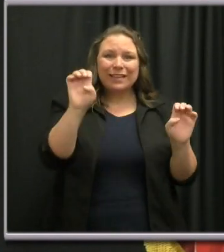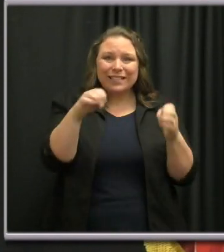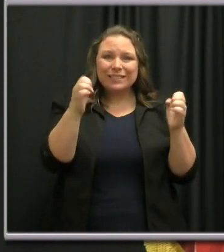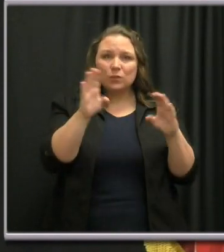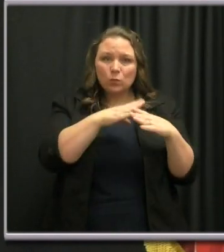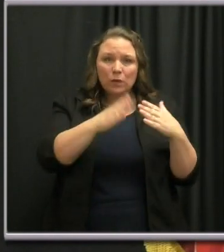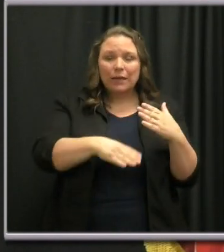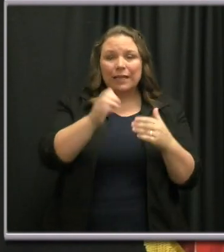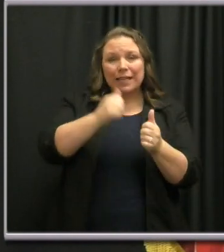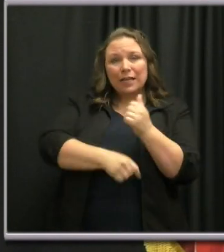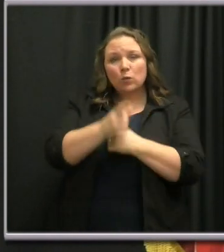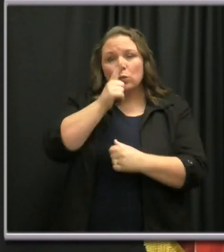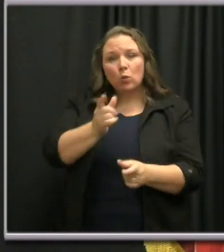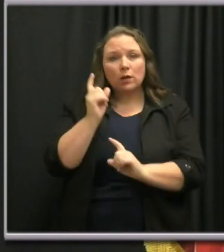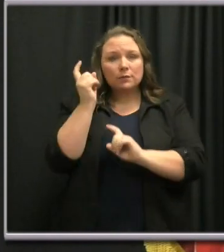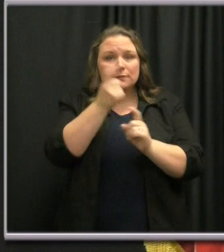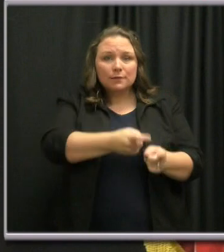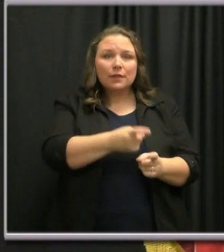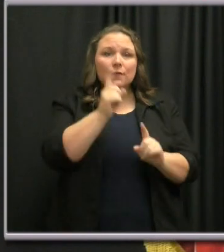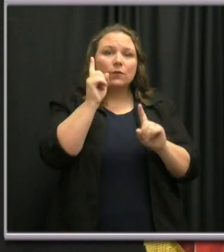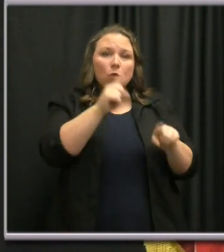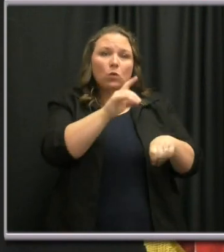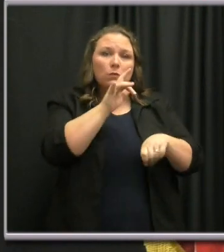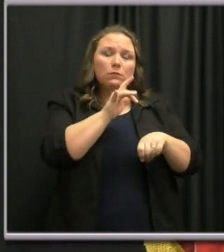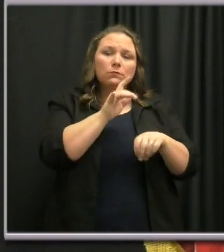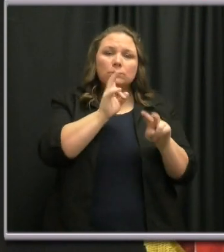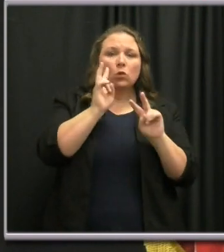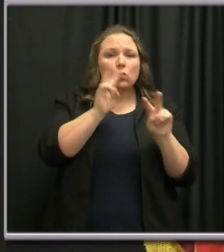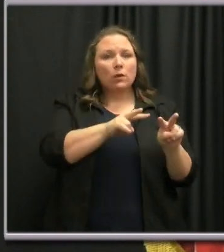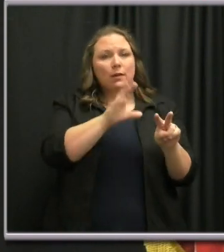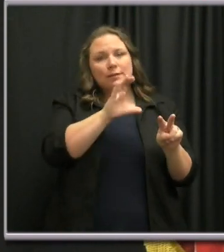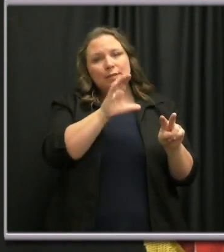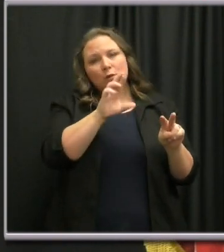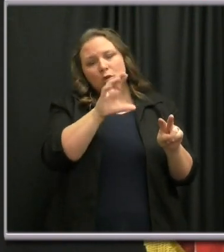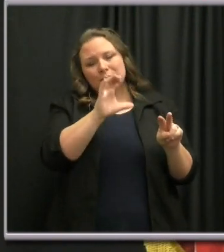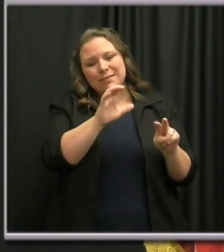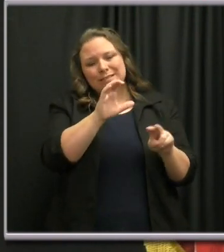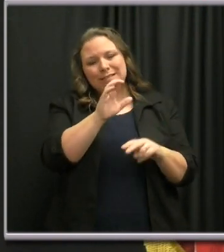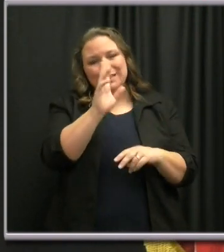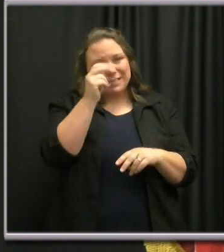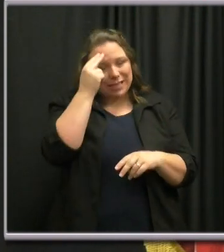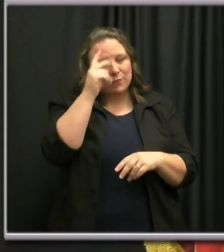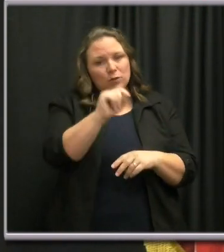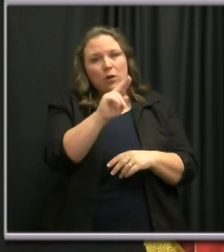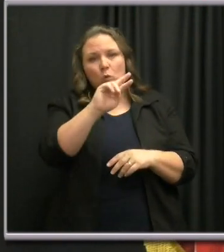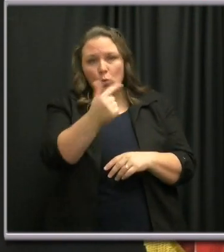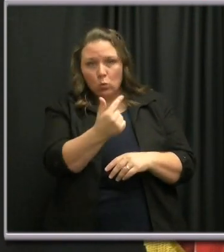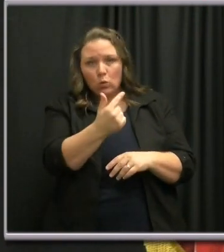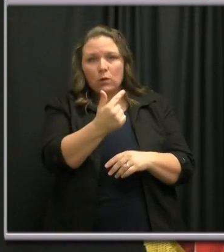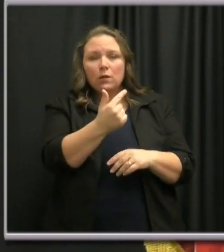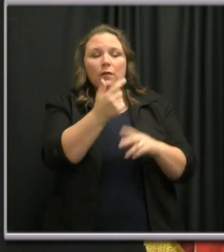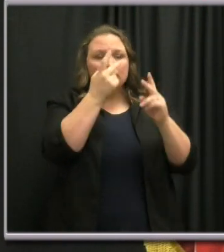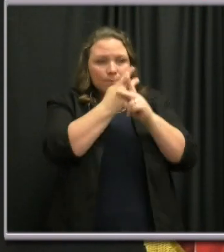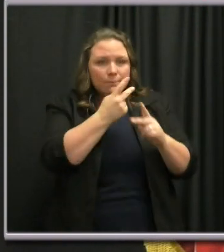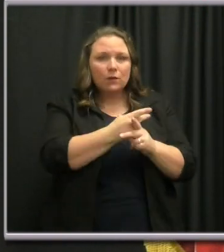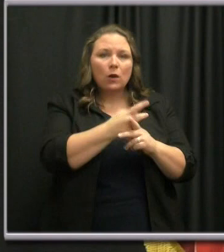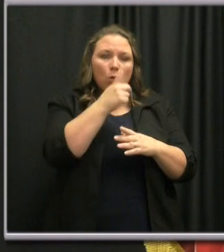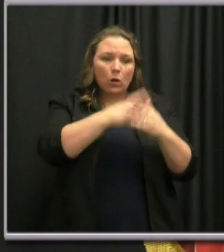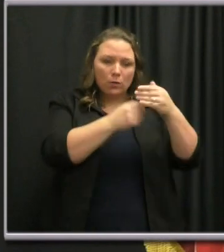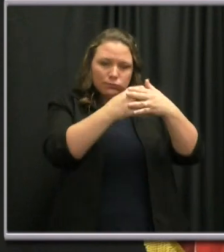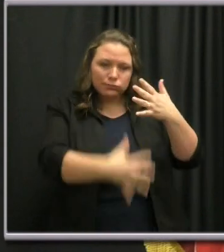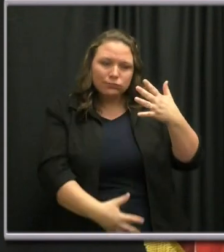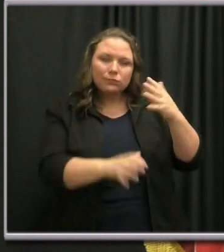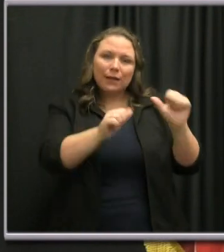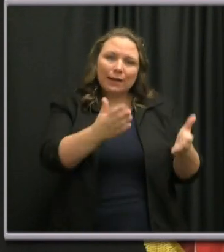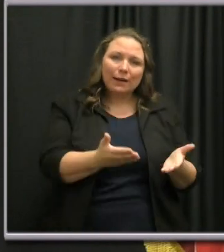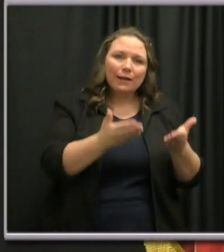to contribute should visit the Community Resource Center's website at crcnashville.org to find a list of items that will help our